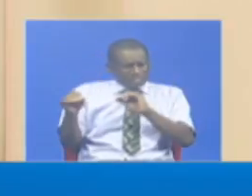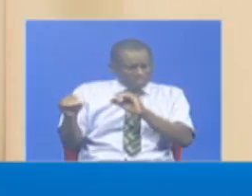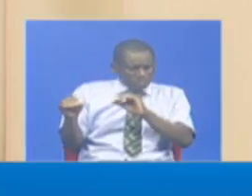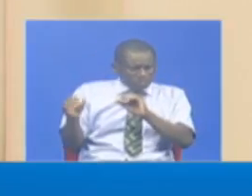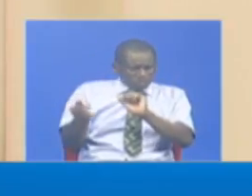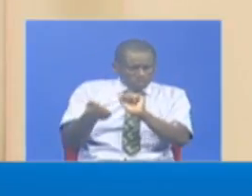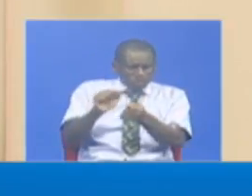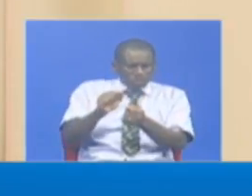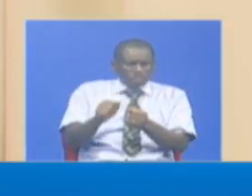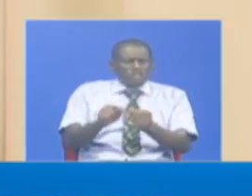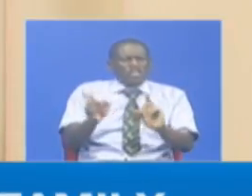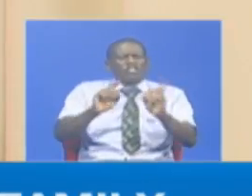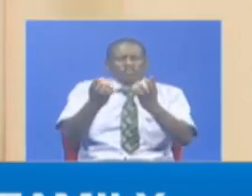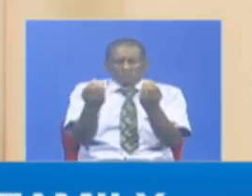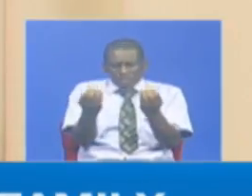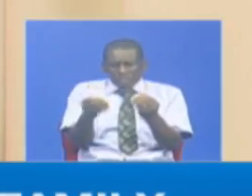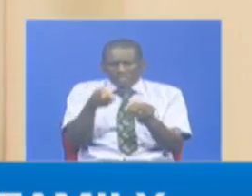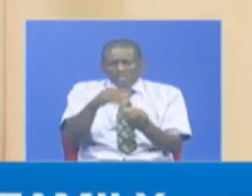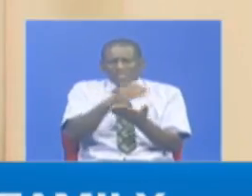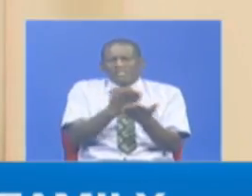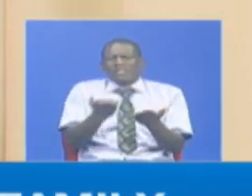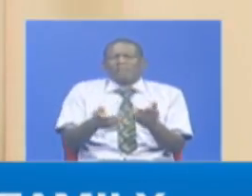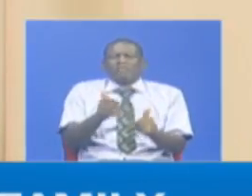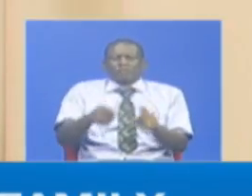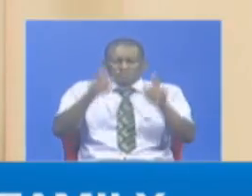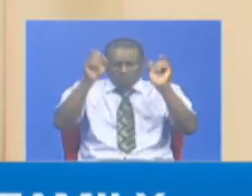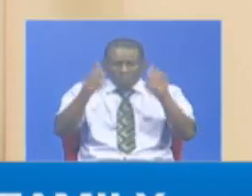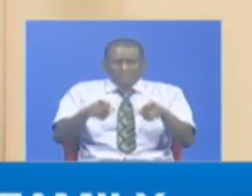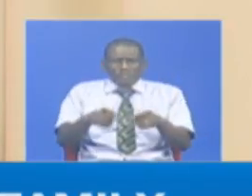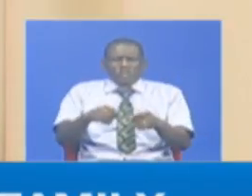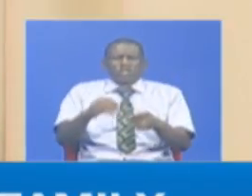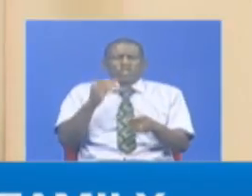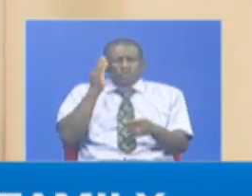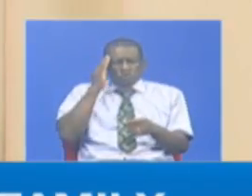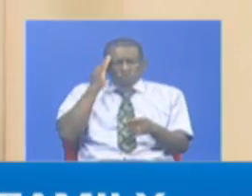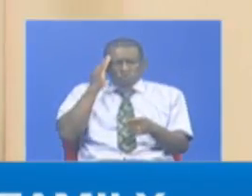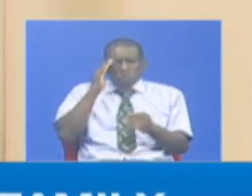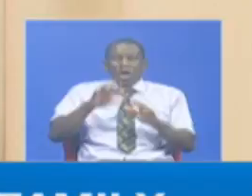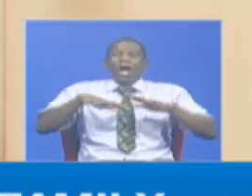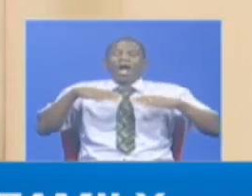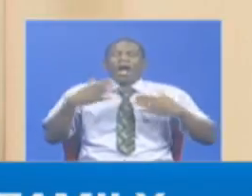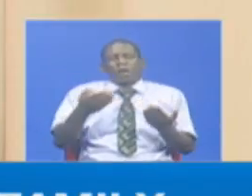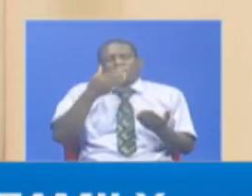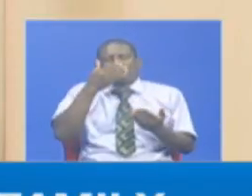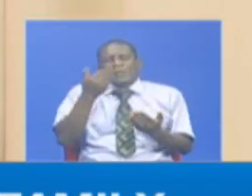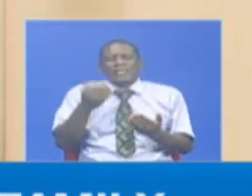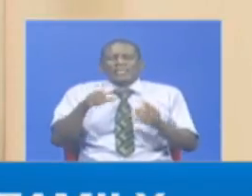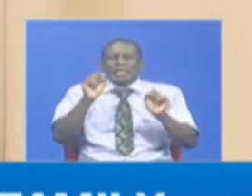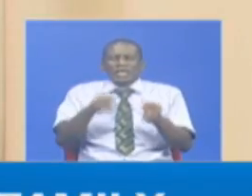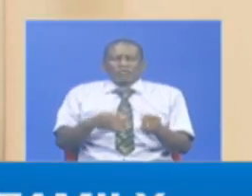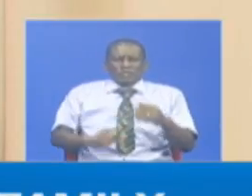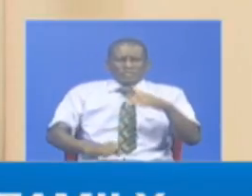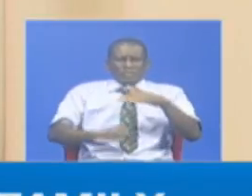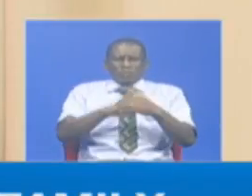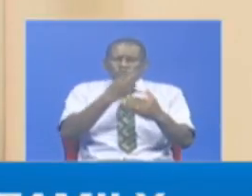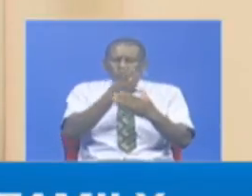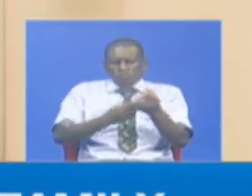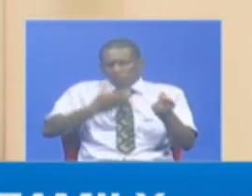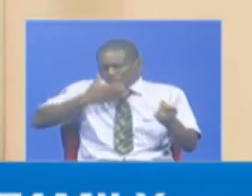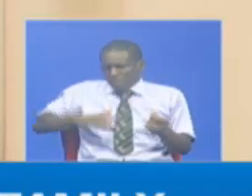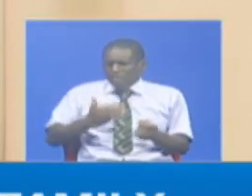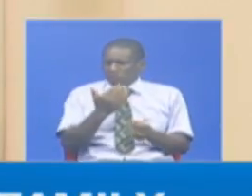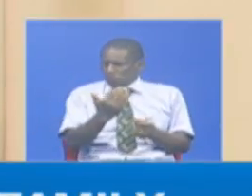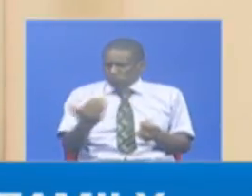easy. And it's something that we must really have to know how best do we get to support both parents,